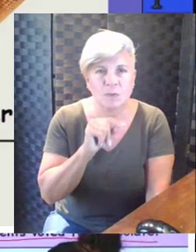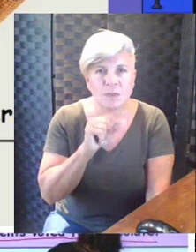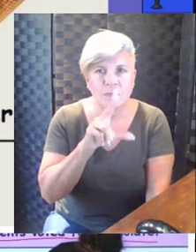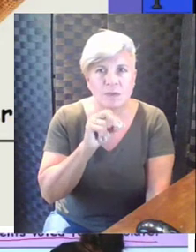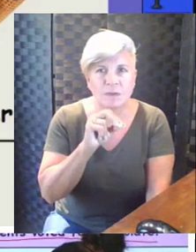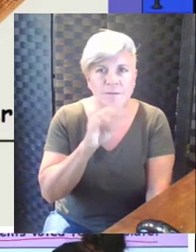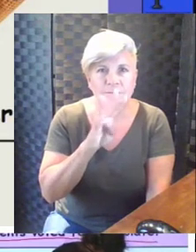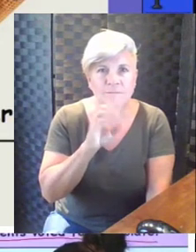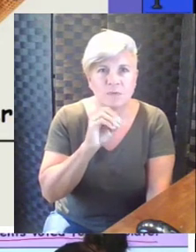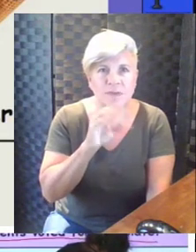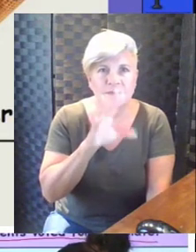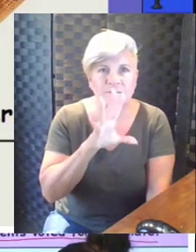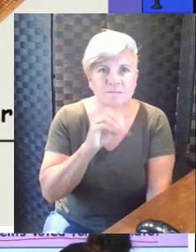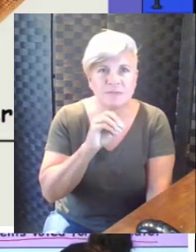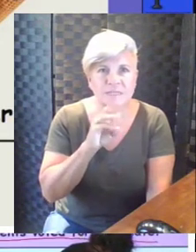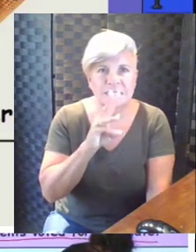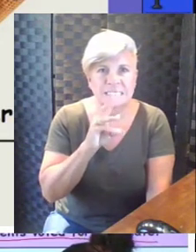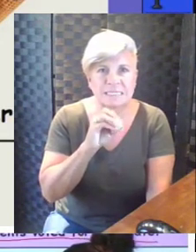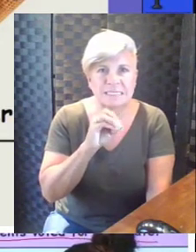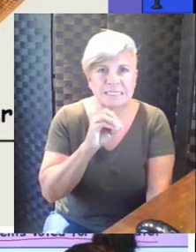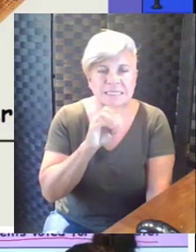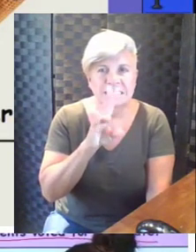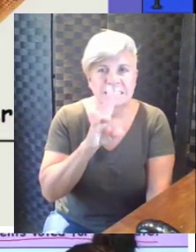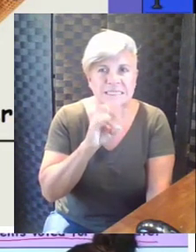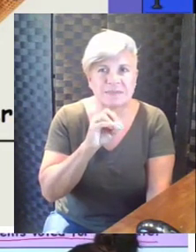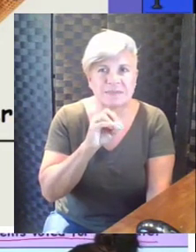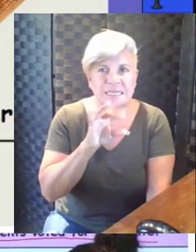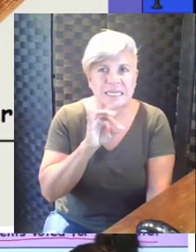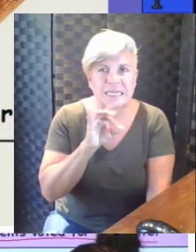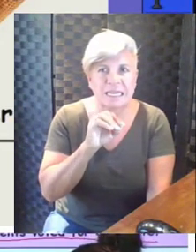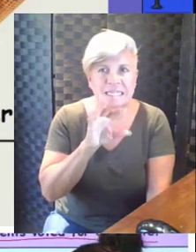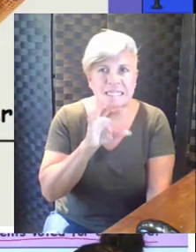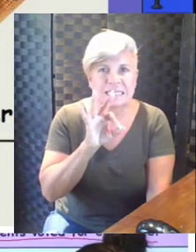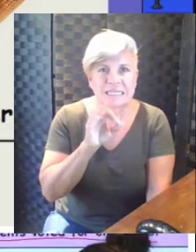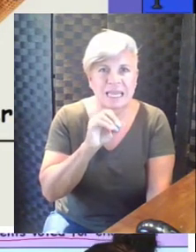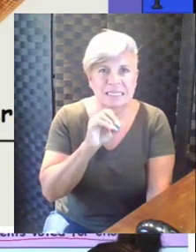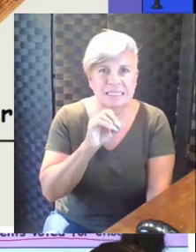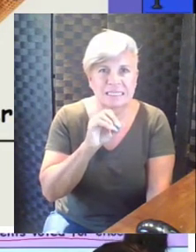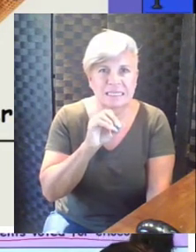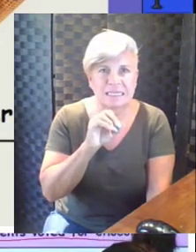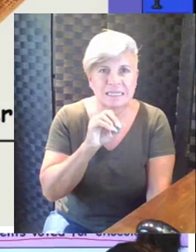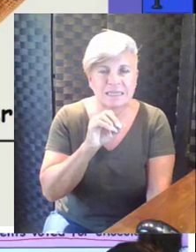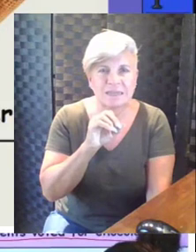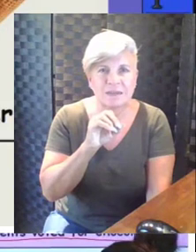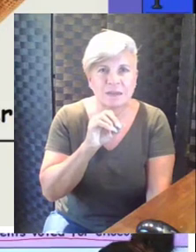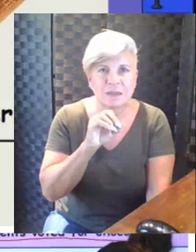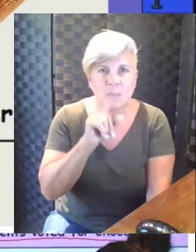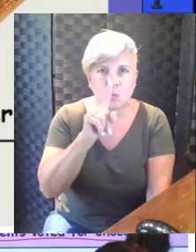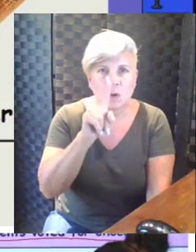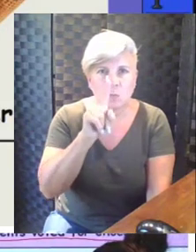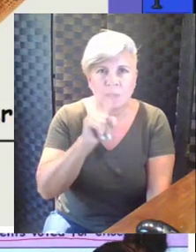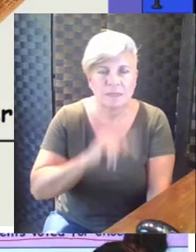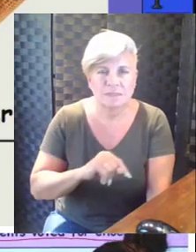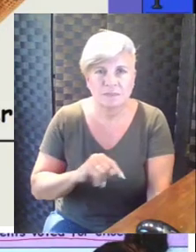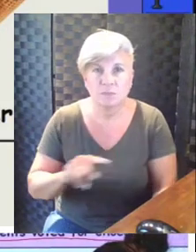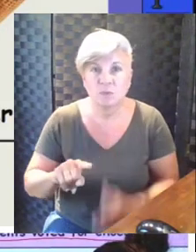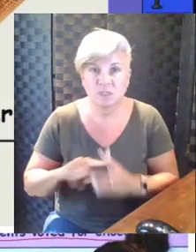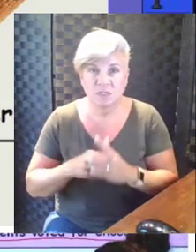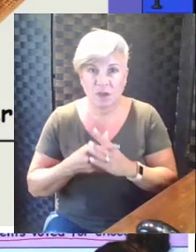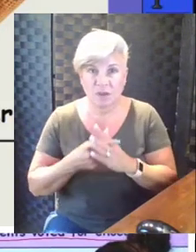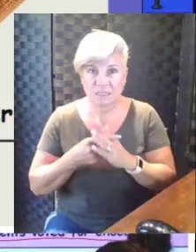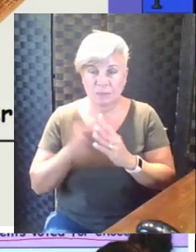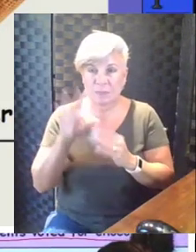20, 30, 40, 50, 60, 70, 80, 90. And 1 1. So we're starting